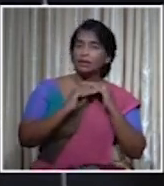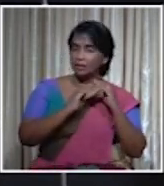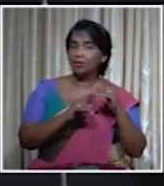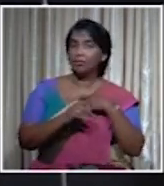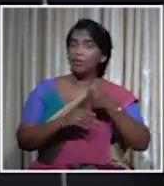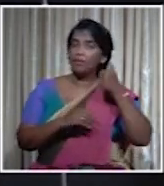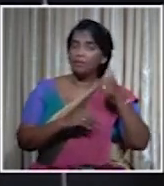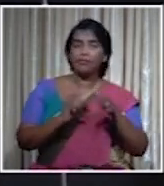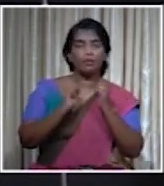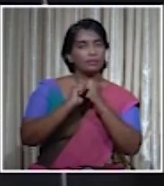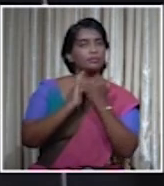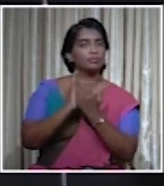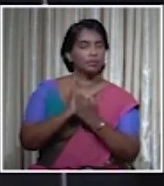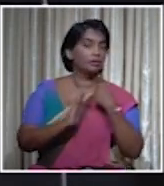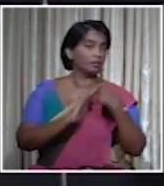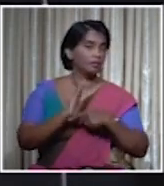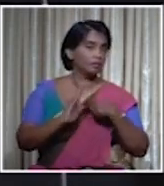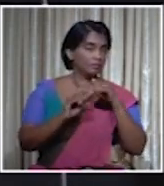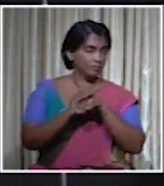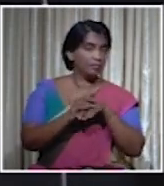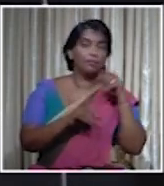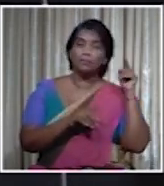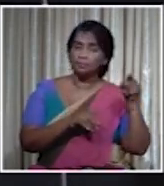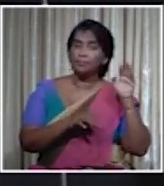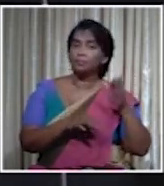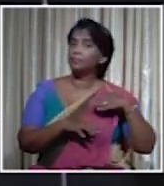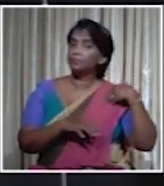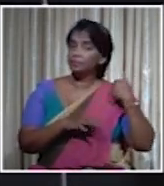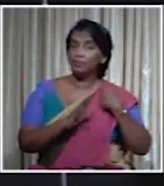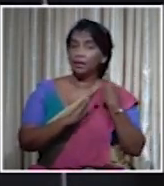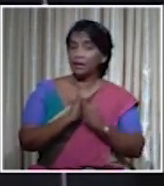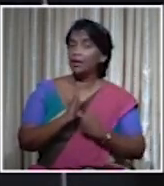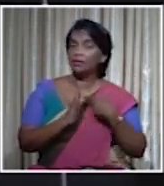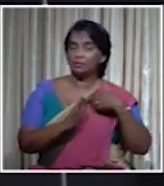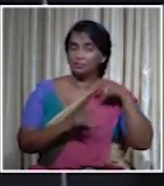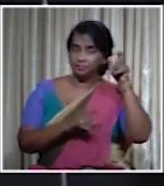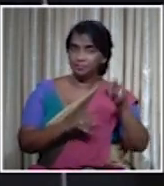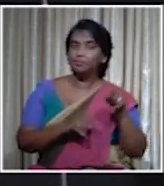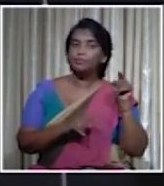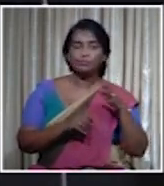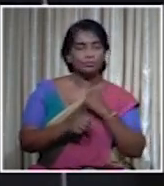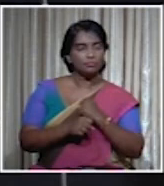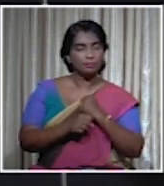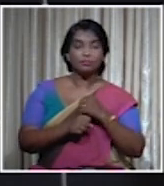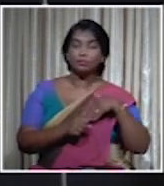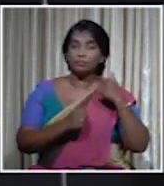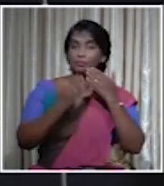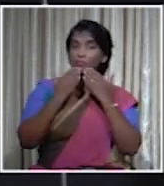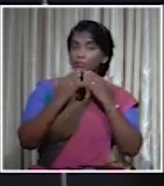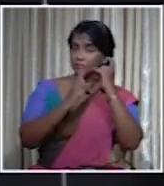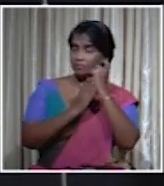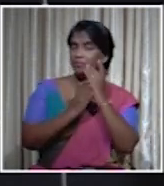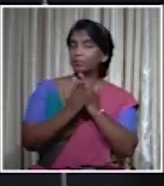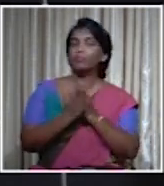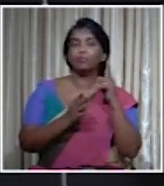the Attorney General being the chief law officer, he is a main advisor to the government. But be that as it may,